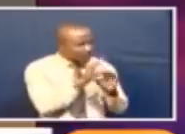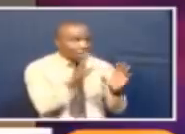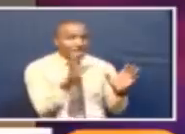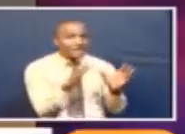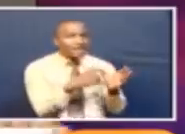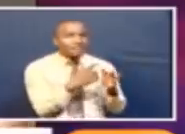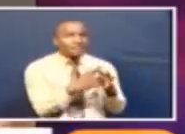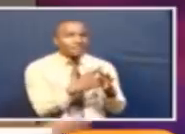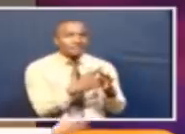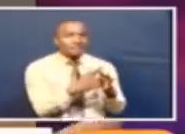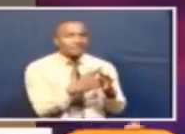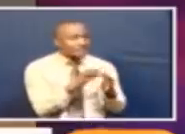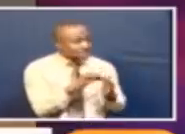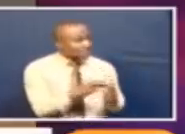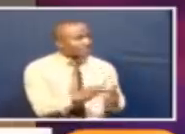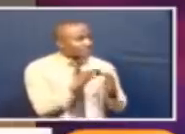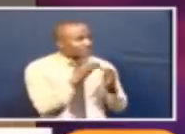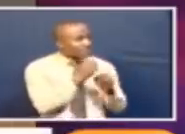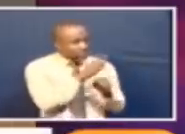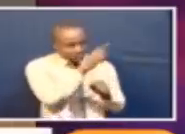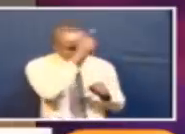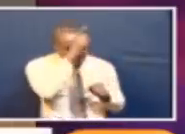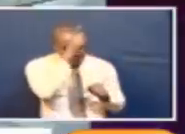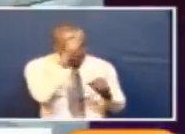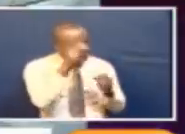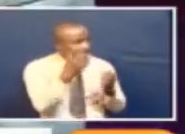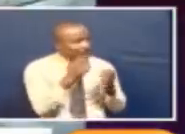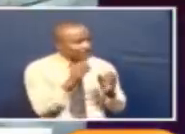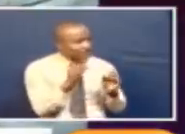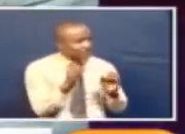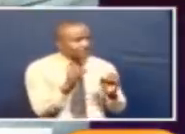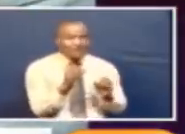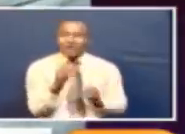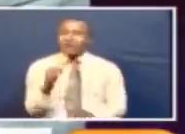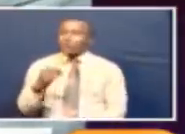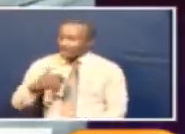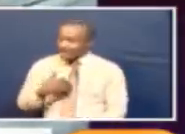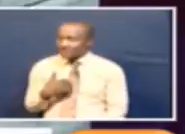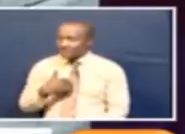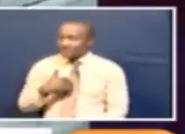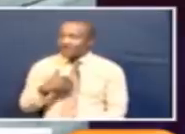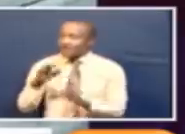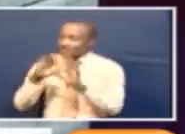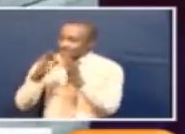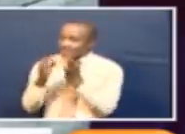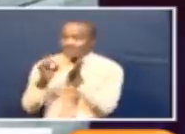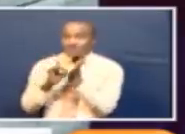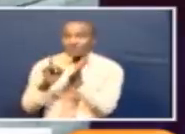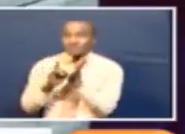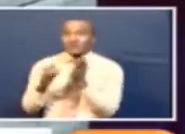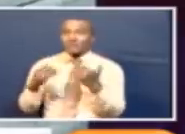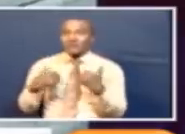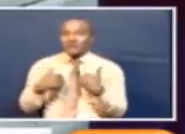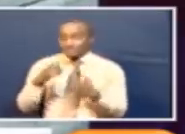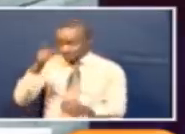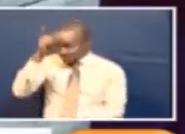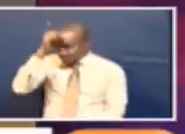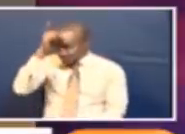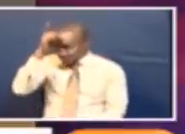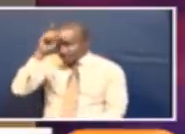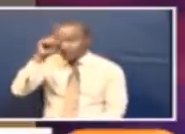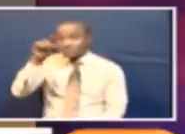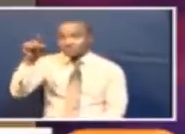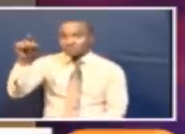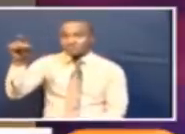don't necessarily have the specialists working in rural areas, the family setting. We do. We do have family medicine specialists in the rural areas. Because that is